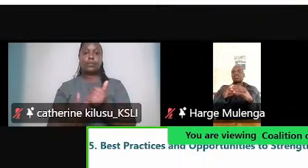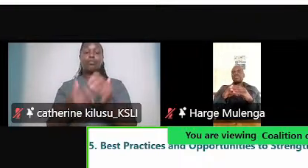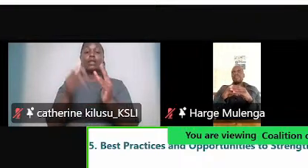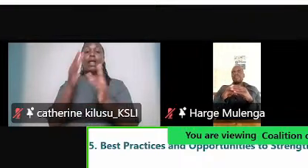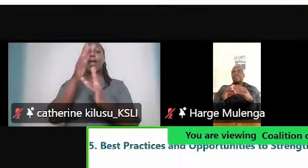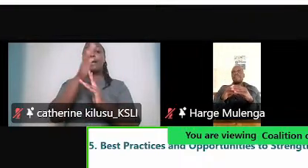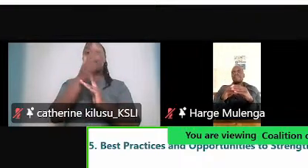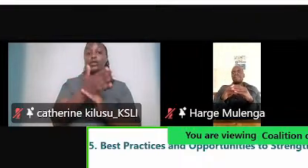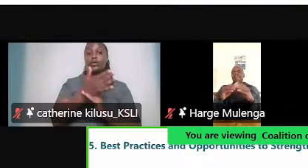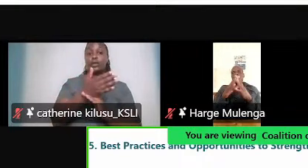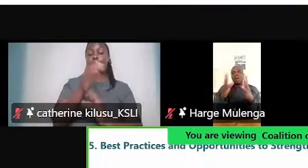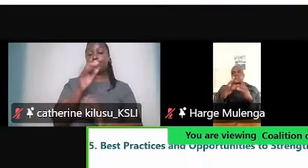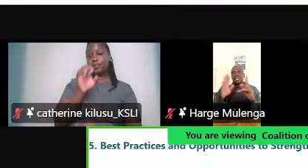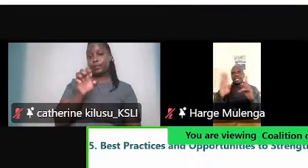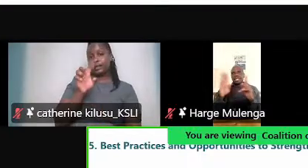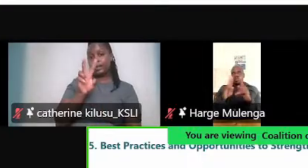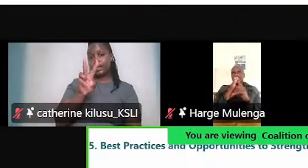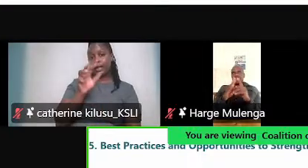EVAC actors and